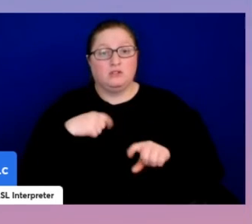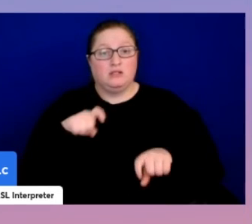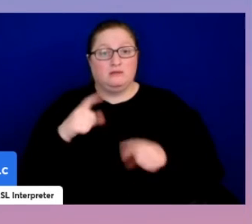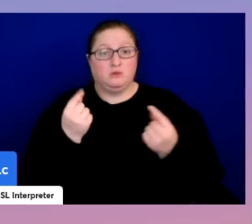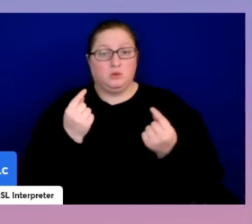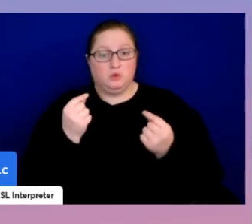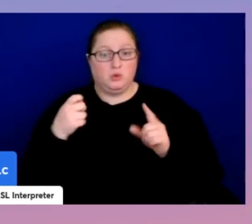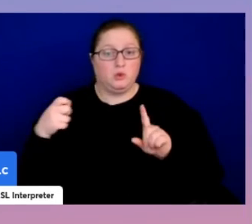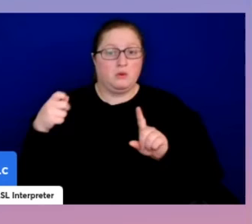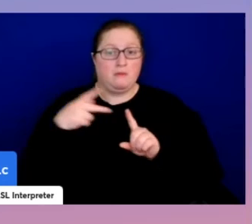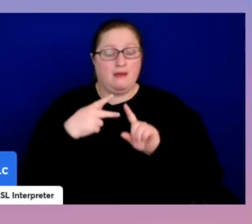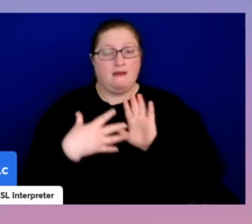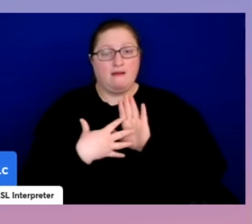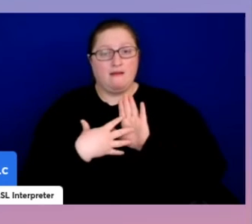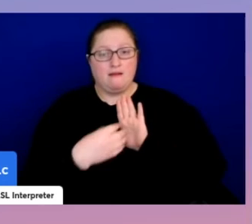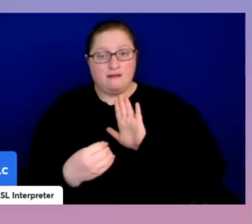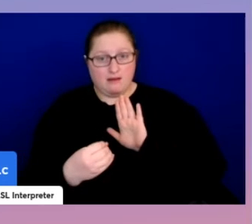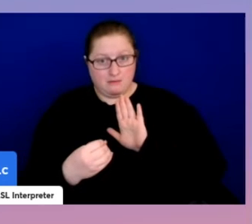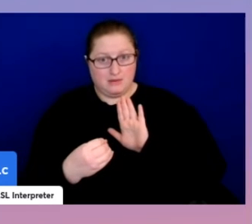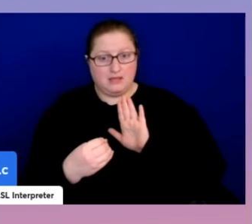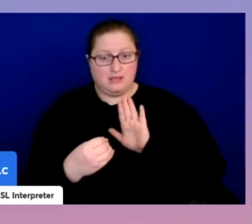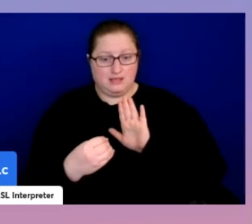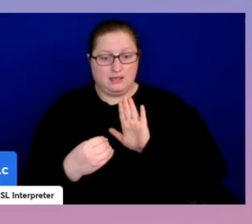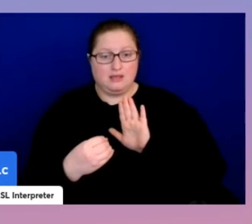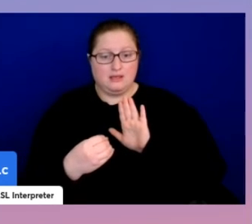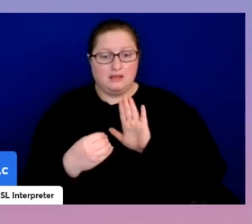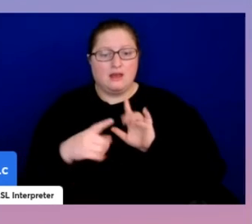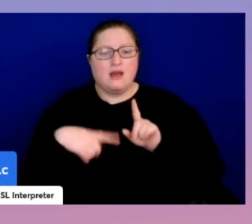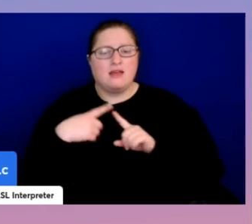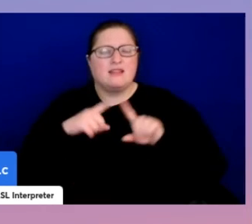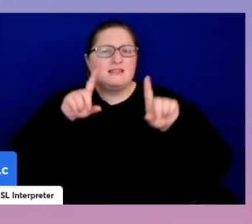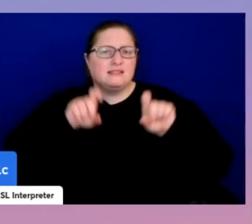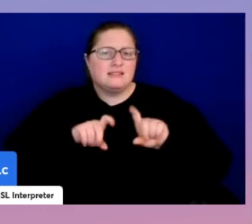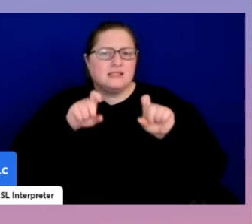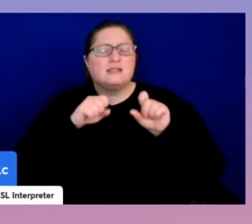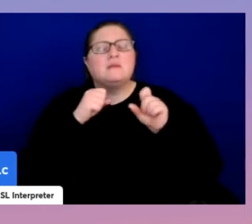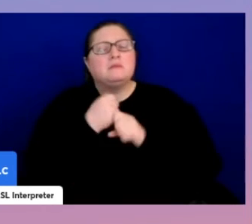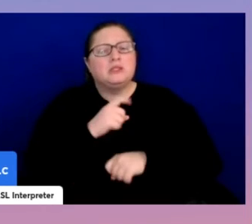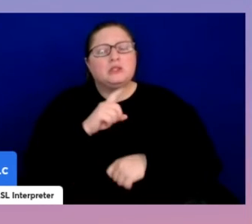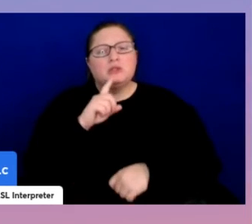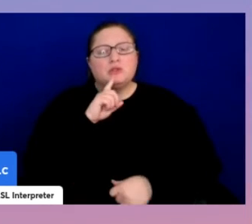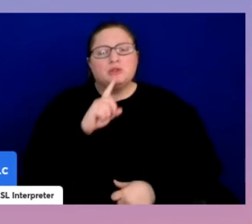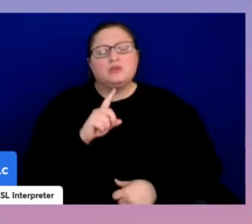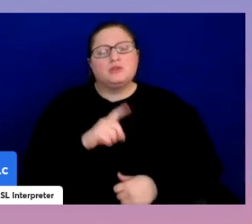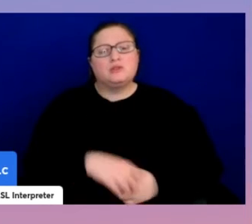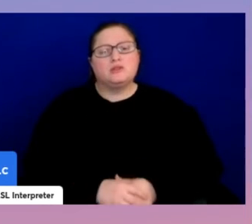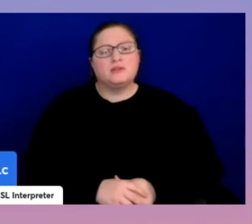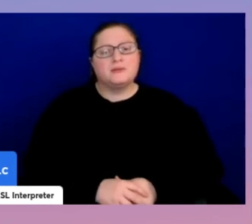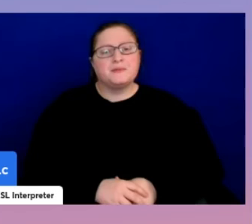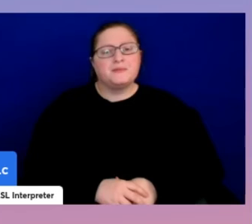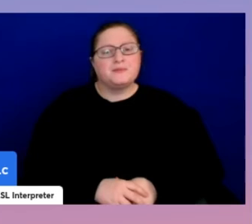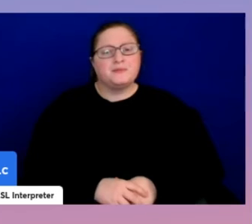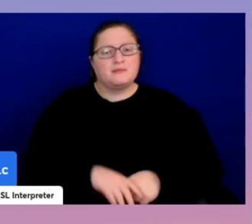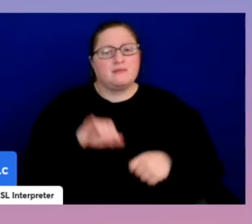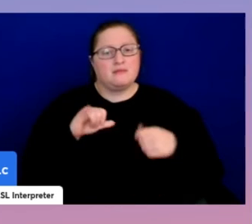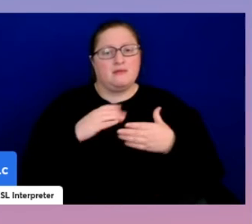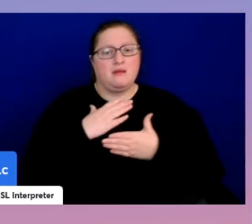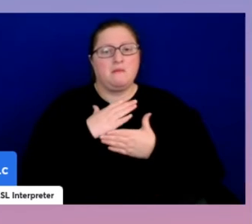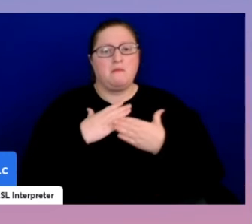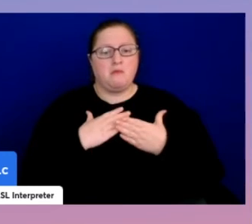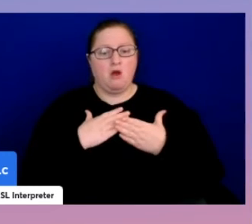copy public and telnet for testing. This is to make sure that the port is available for